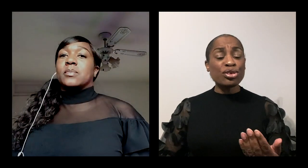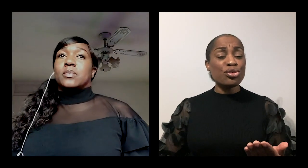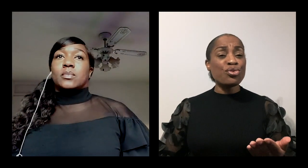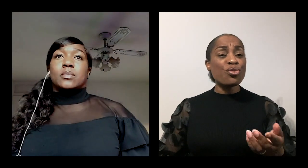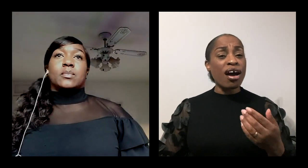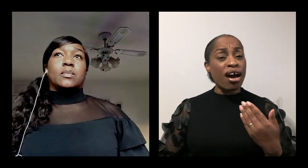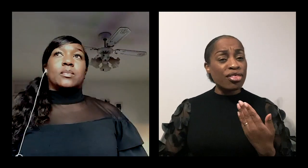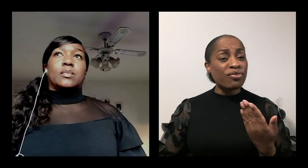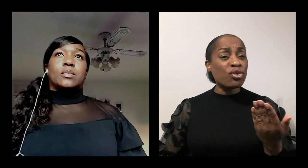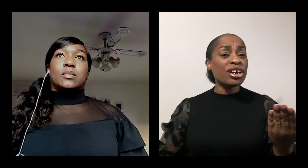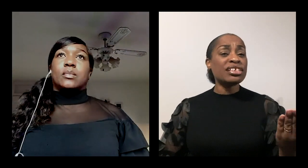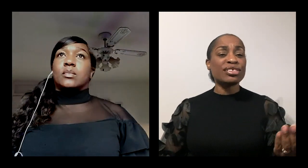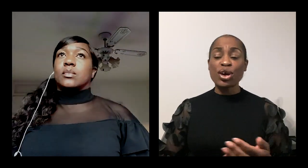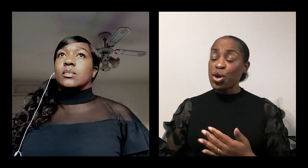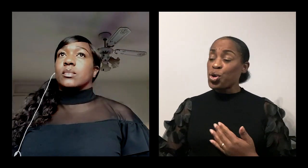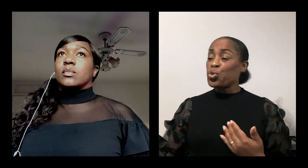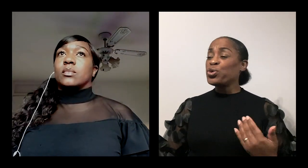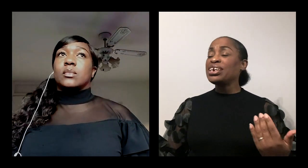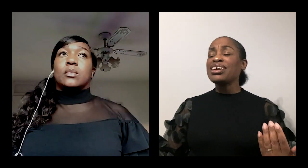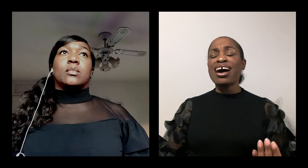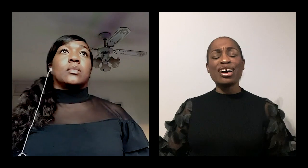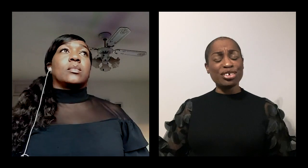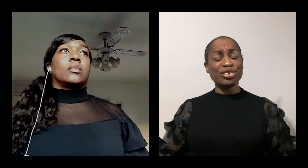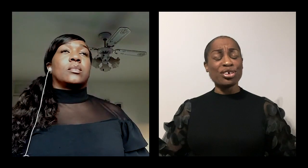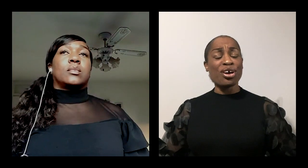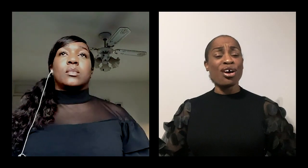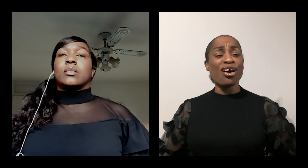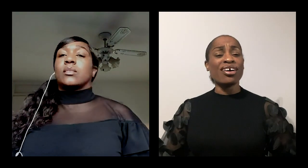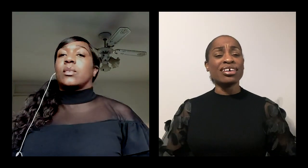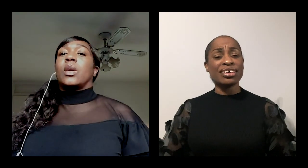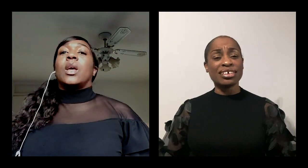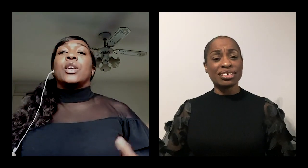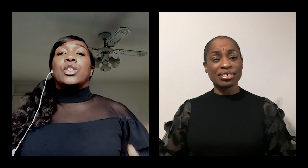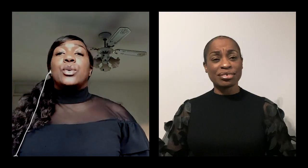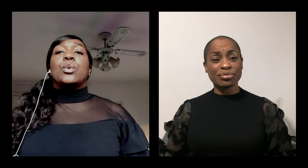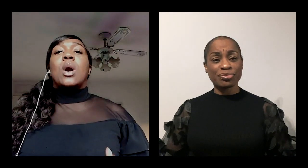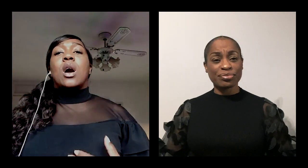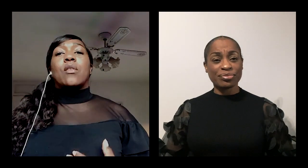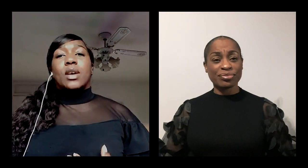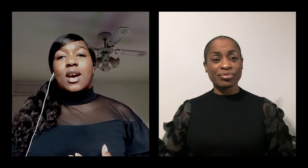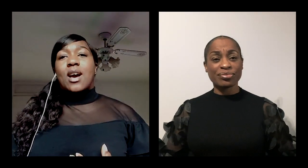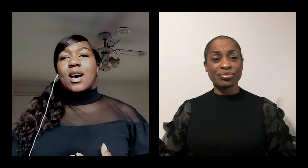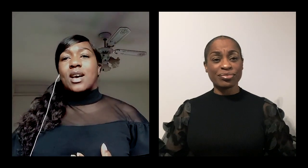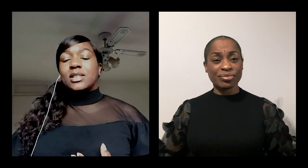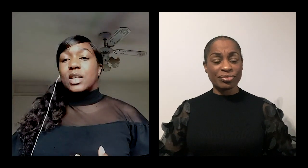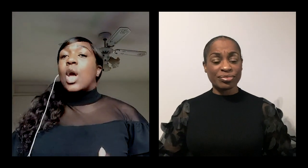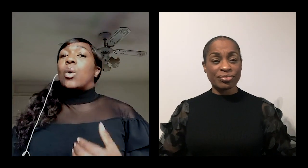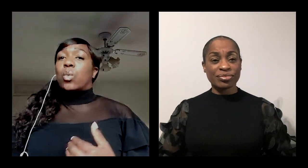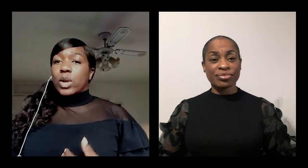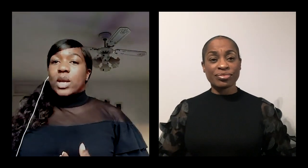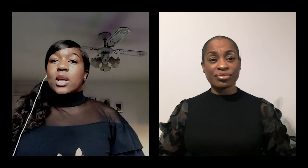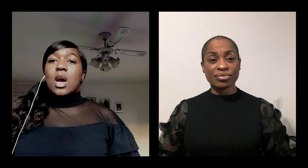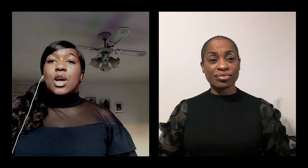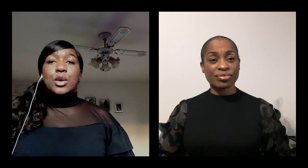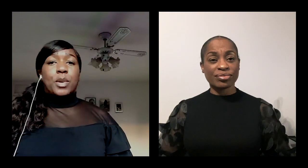Temple, you are the voice, we are your song. You are a God,